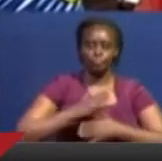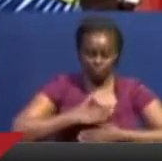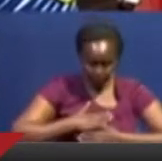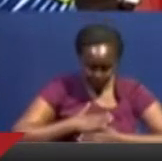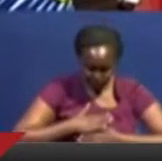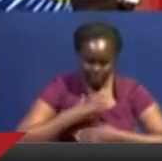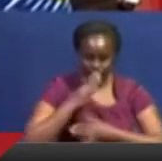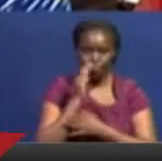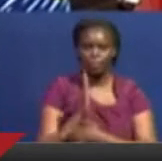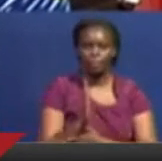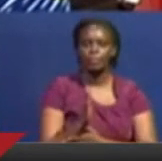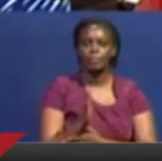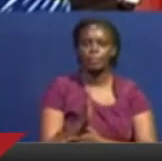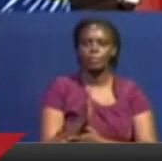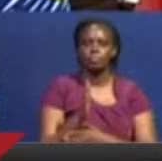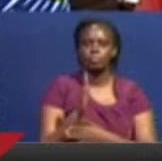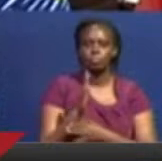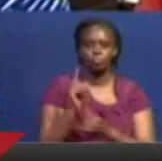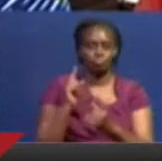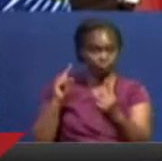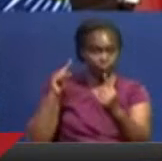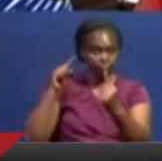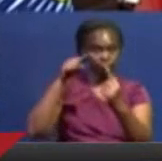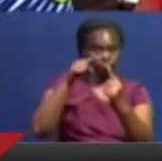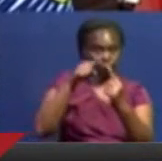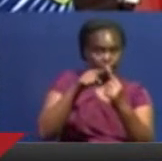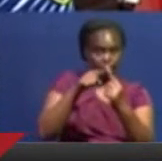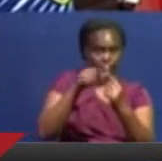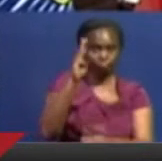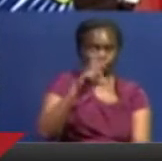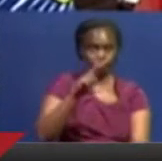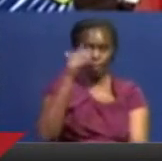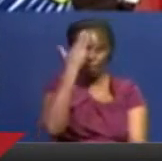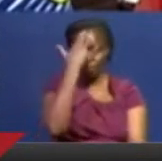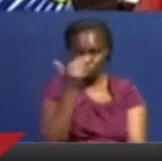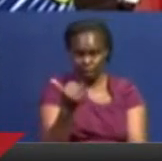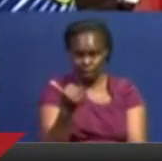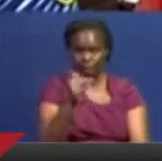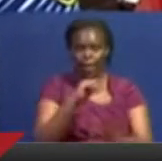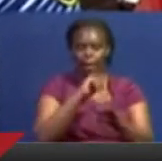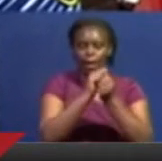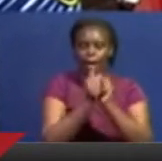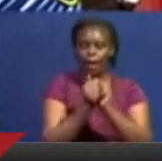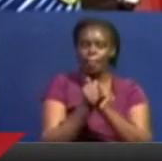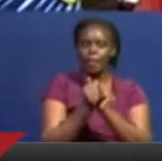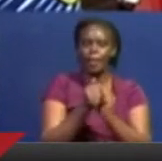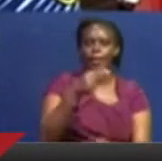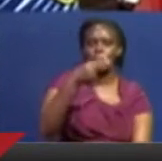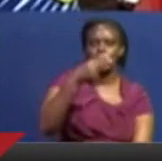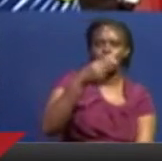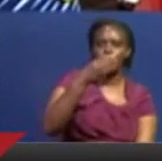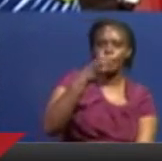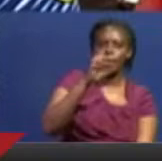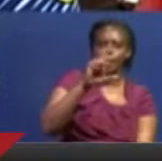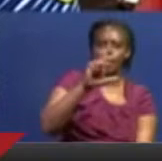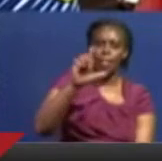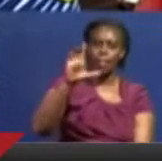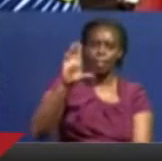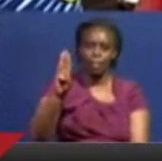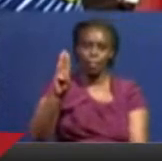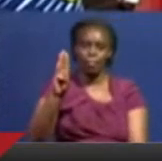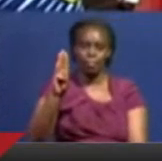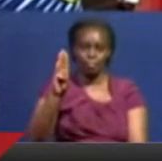Honorable Speaker, the principal object of this bill is to amend the Higher Education Loans